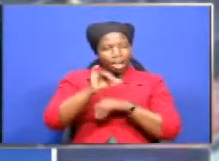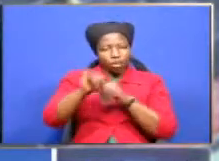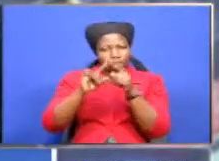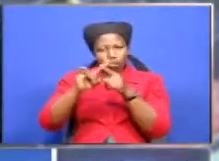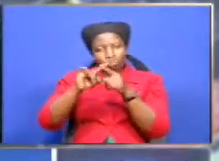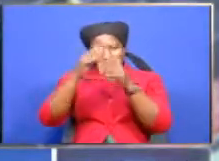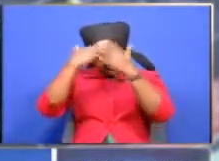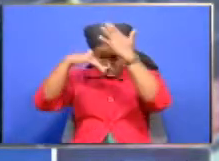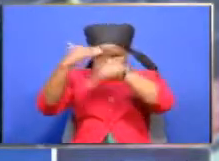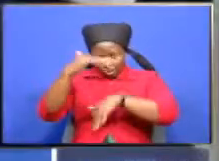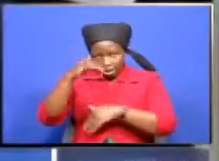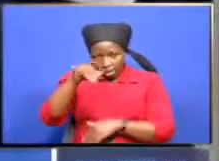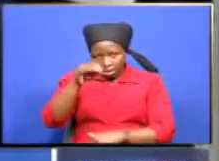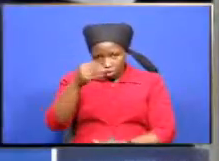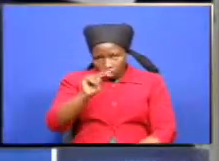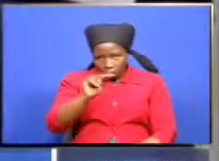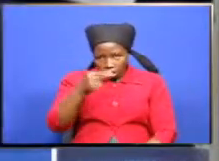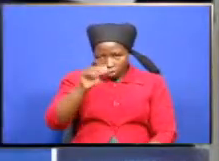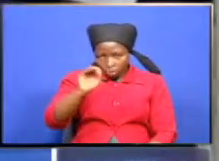Hopkins University tally.